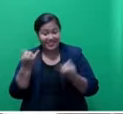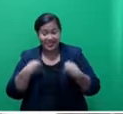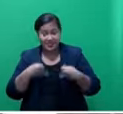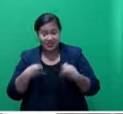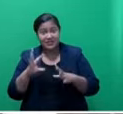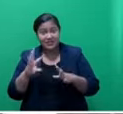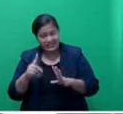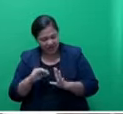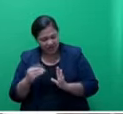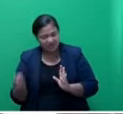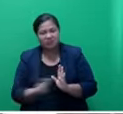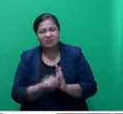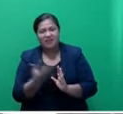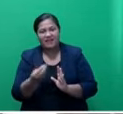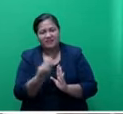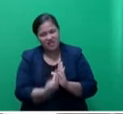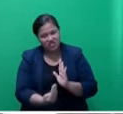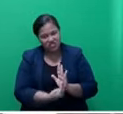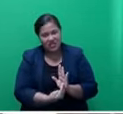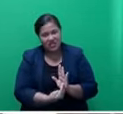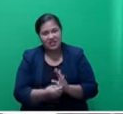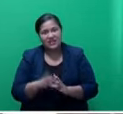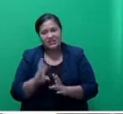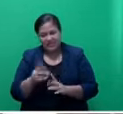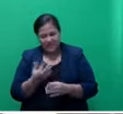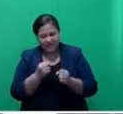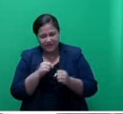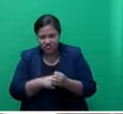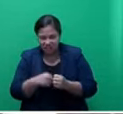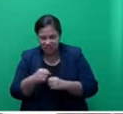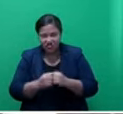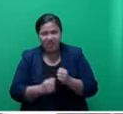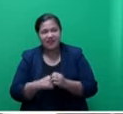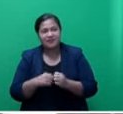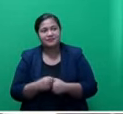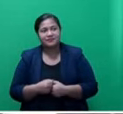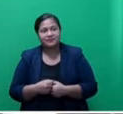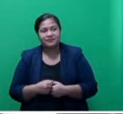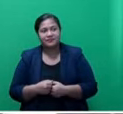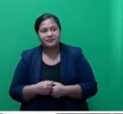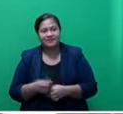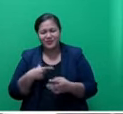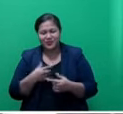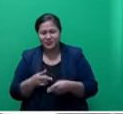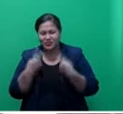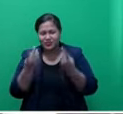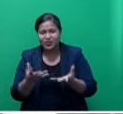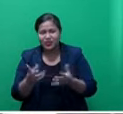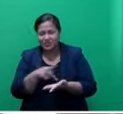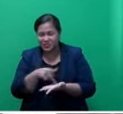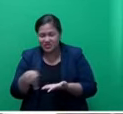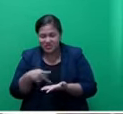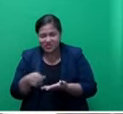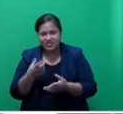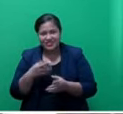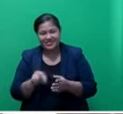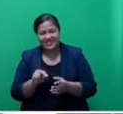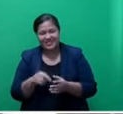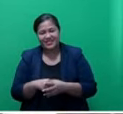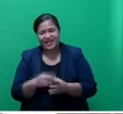actually budgetary implications. Some of them actually have structural implications in terms of the positions, the requirements, the job